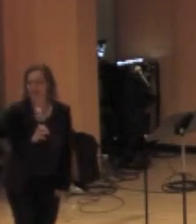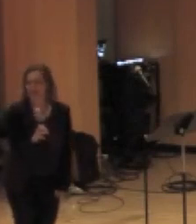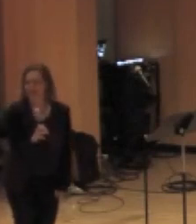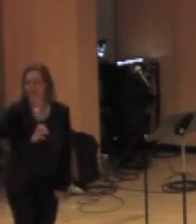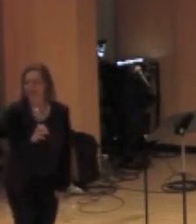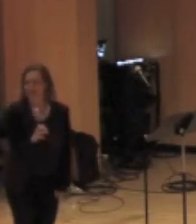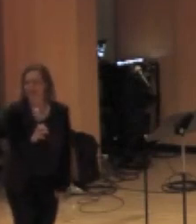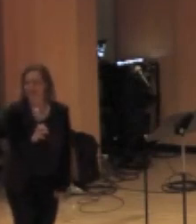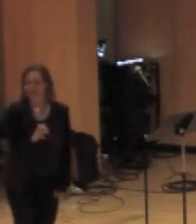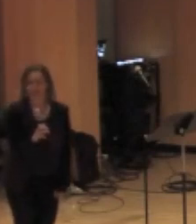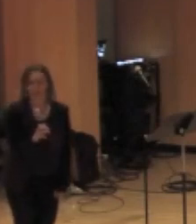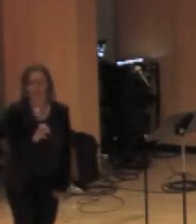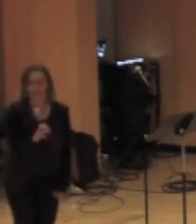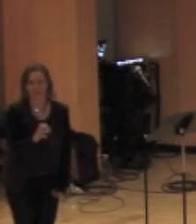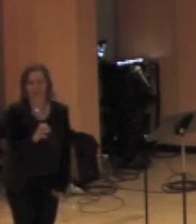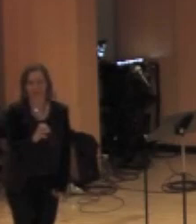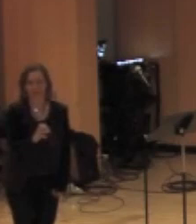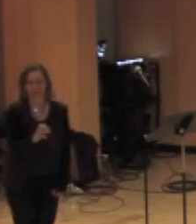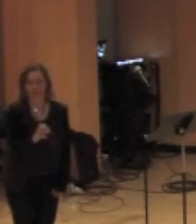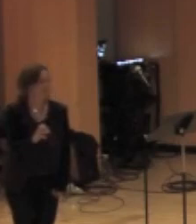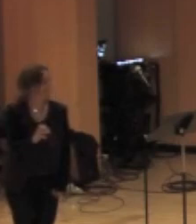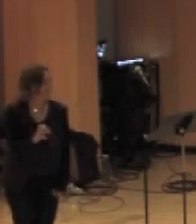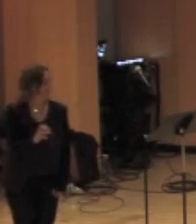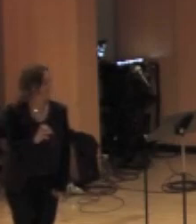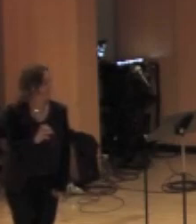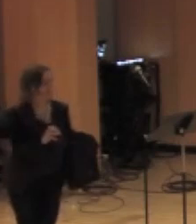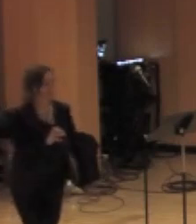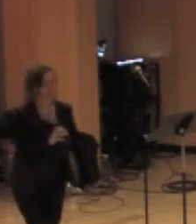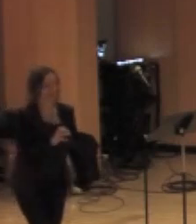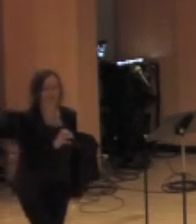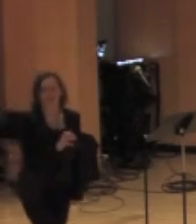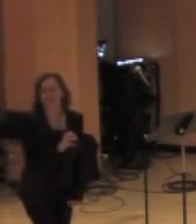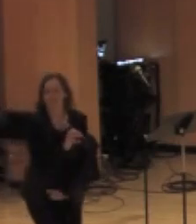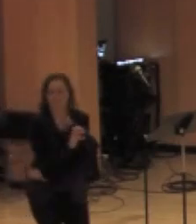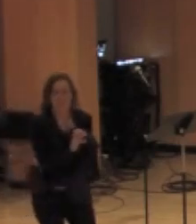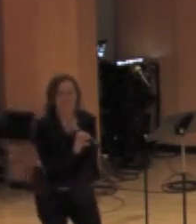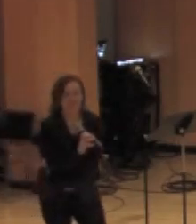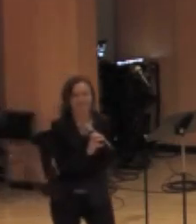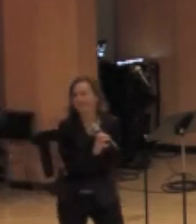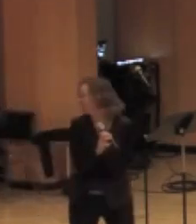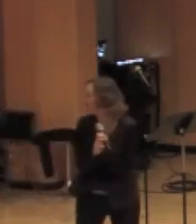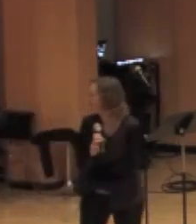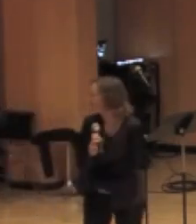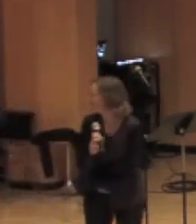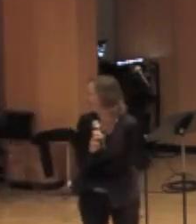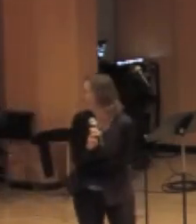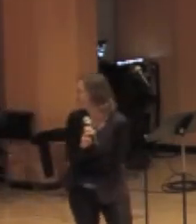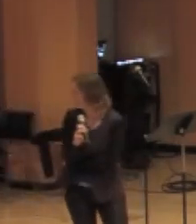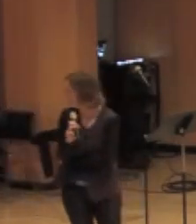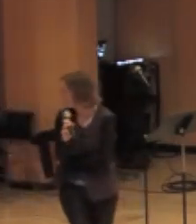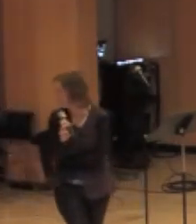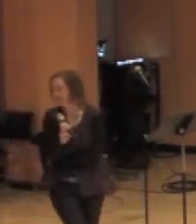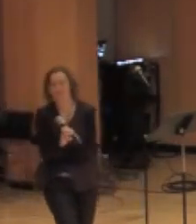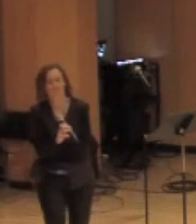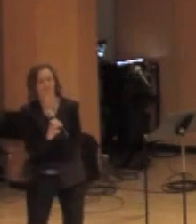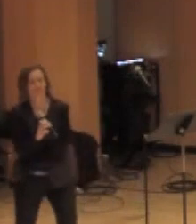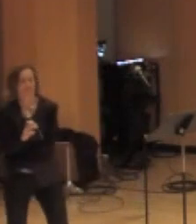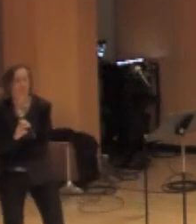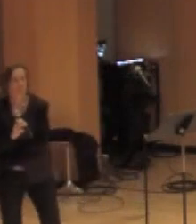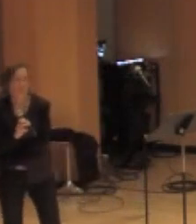Norwegian I'm I'm curious like from how how the experience was to hear the Norwegian inside